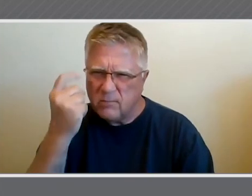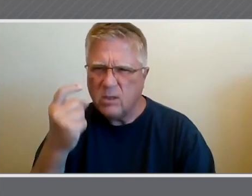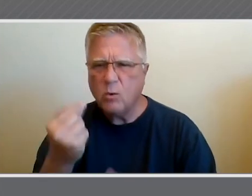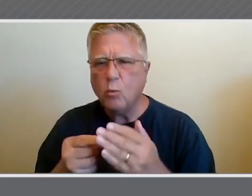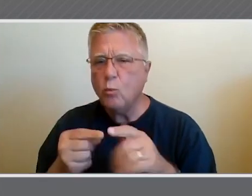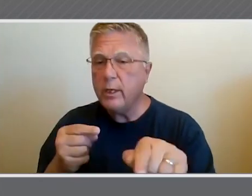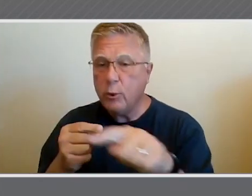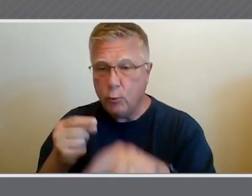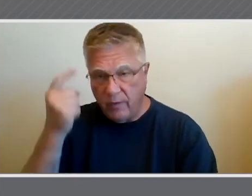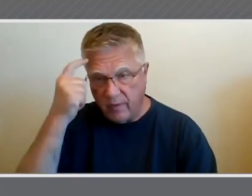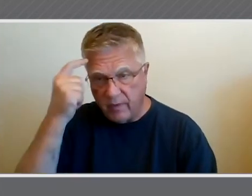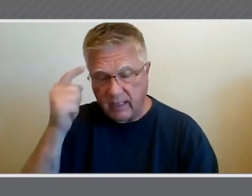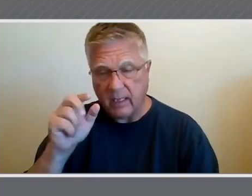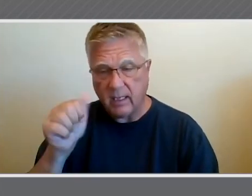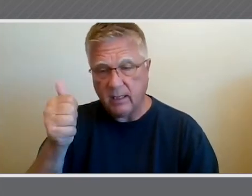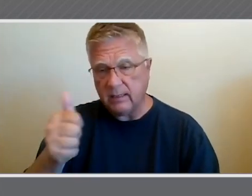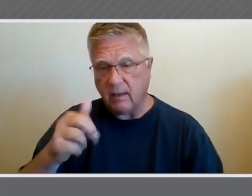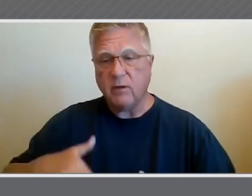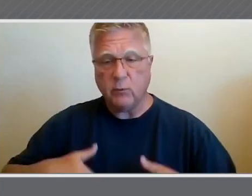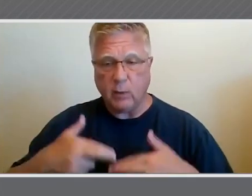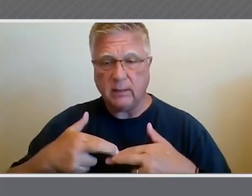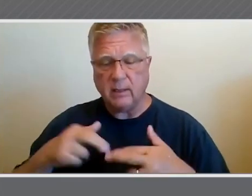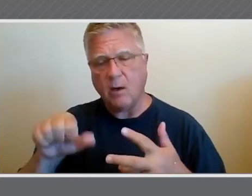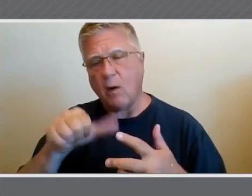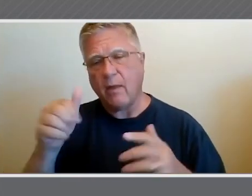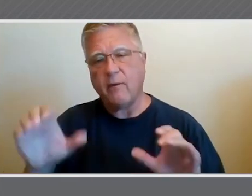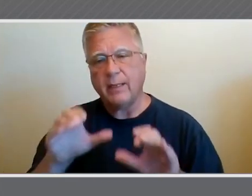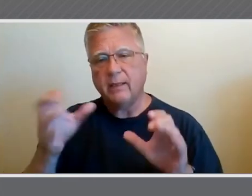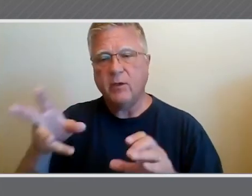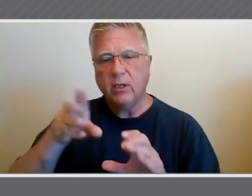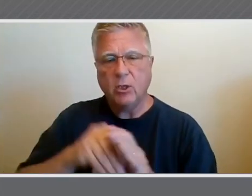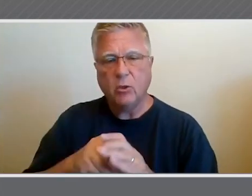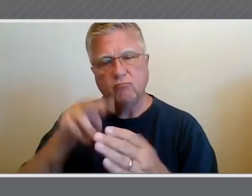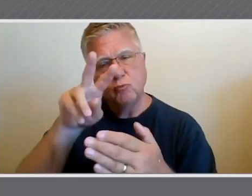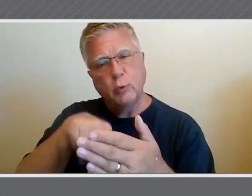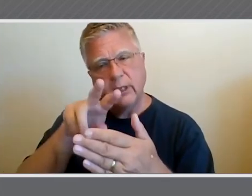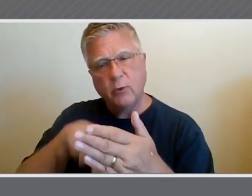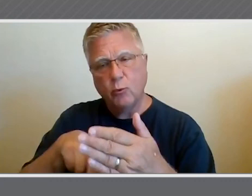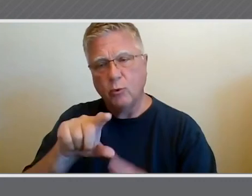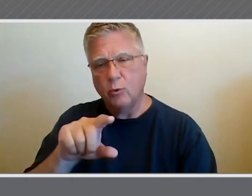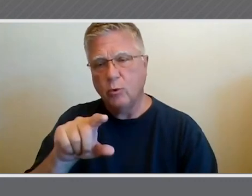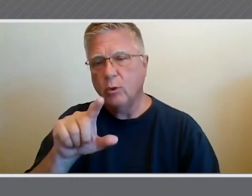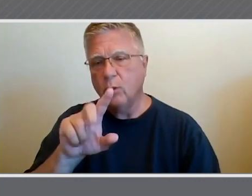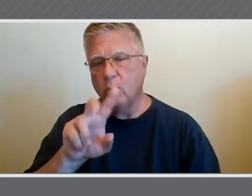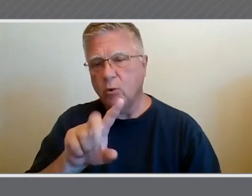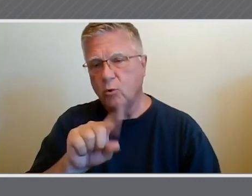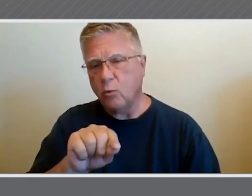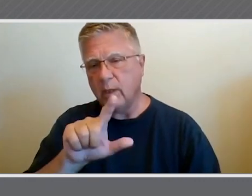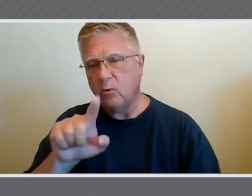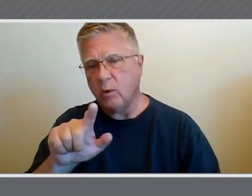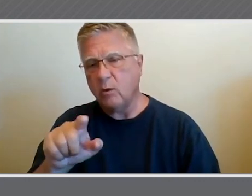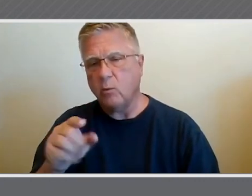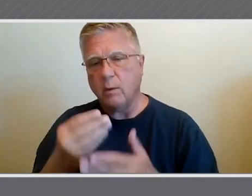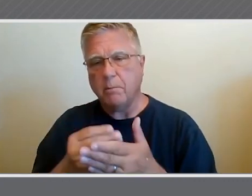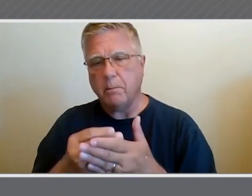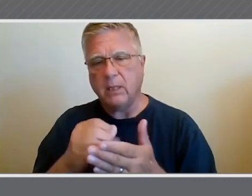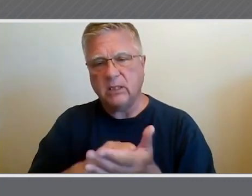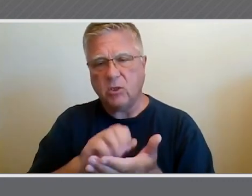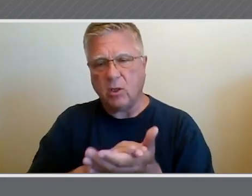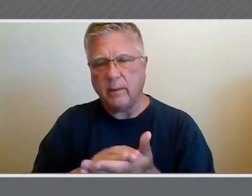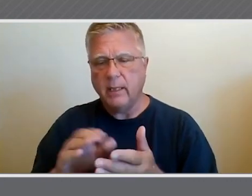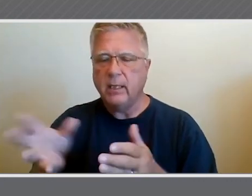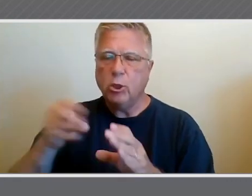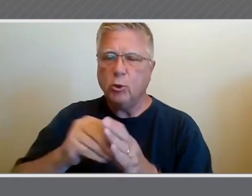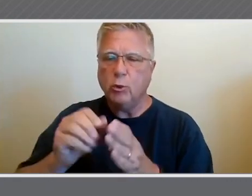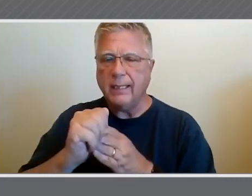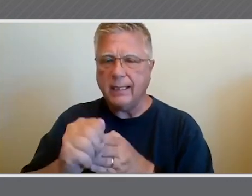as a resident. Other activities include reading through the 21 budget document, including the guides at the beginning,